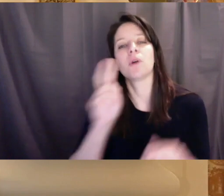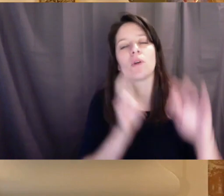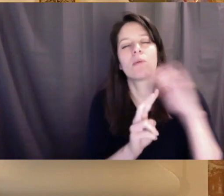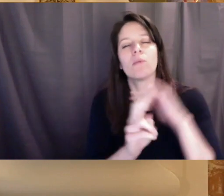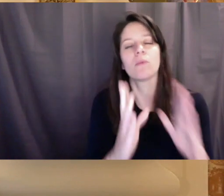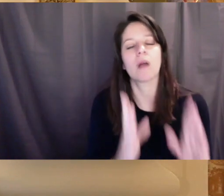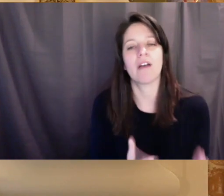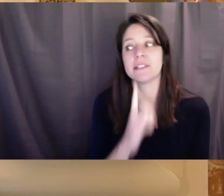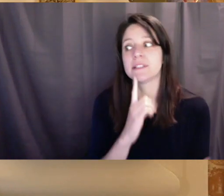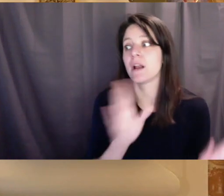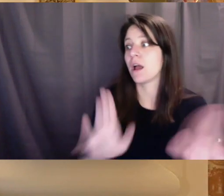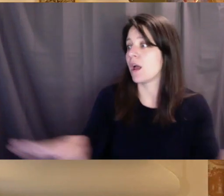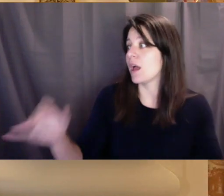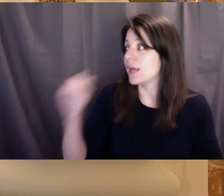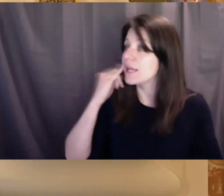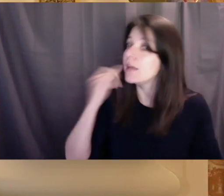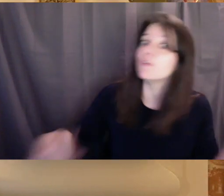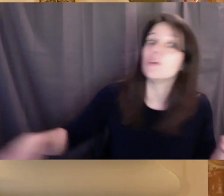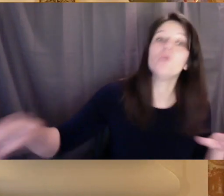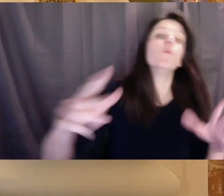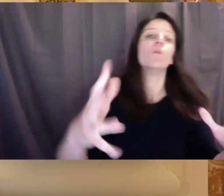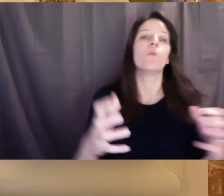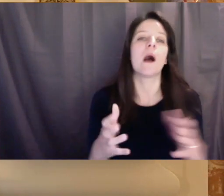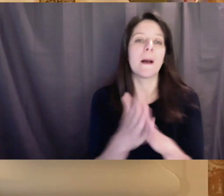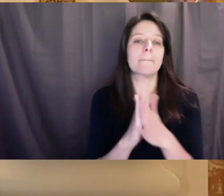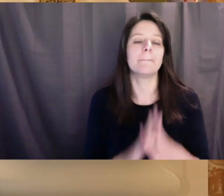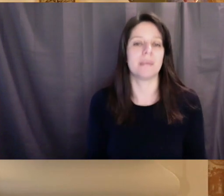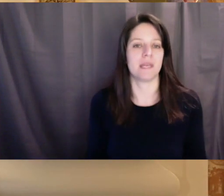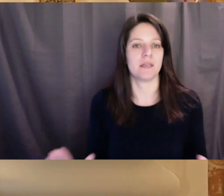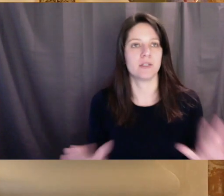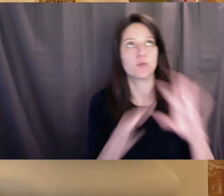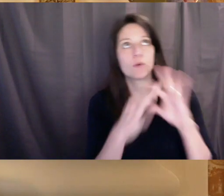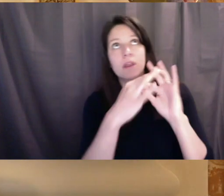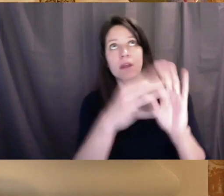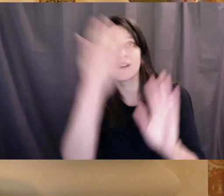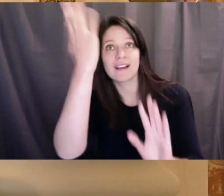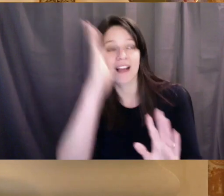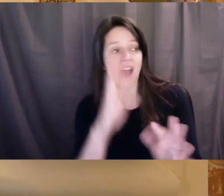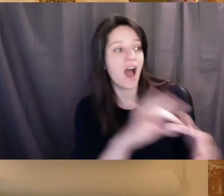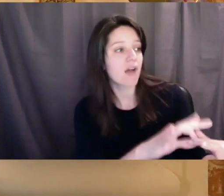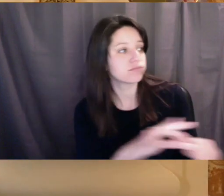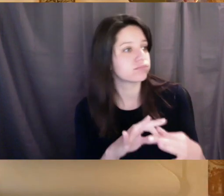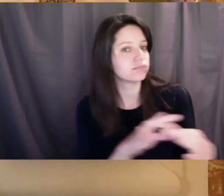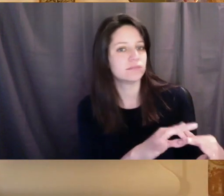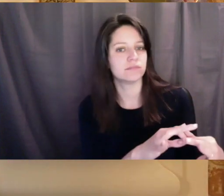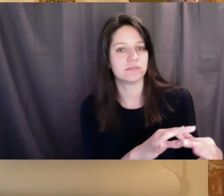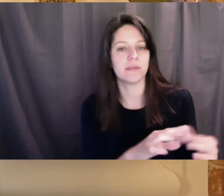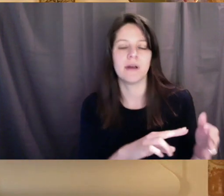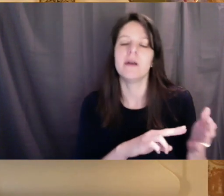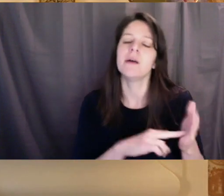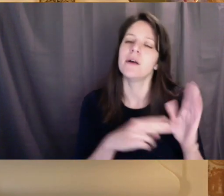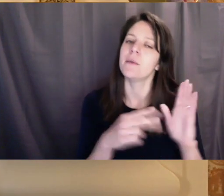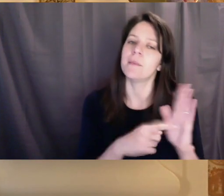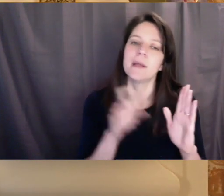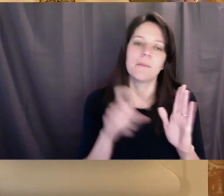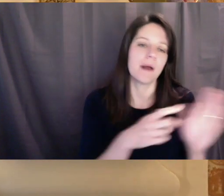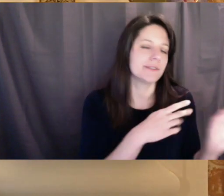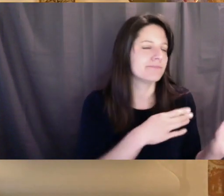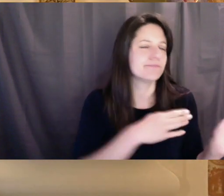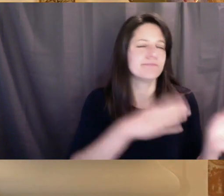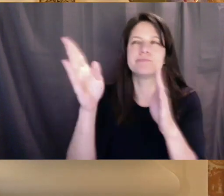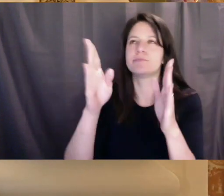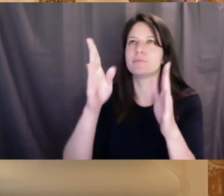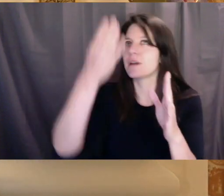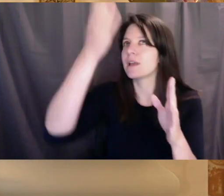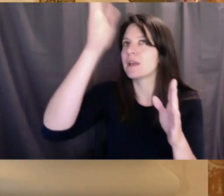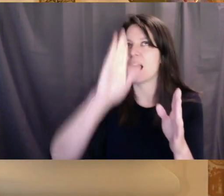Samuel tell the people where that if they desired peace, truly to have peace with God and with themselves and with their neighbors,